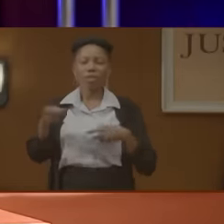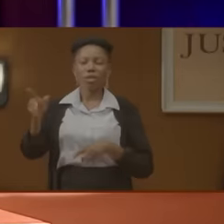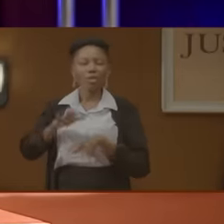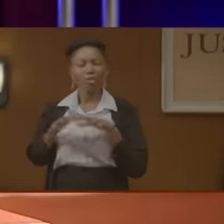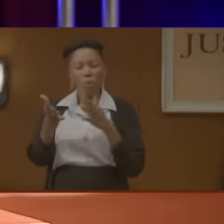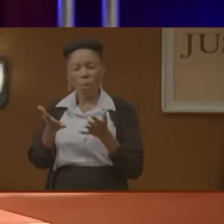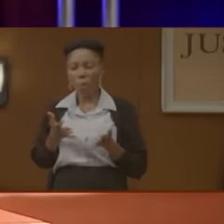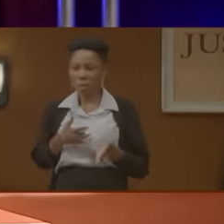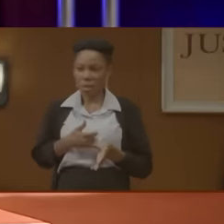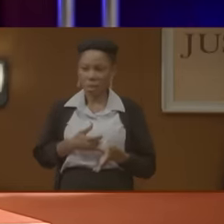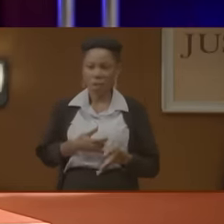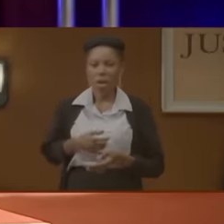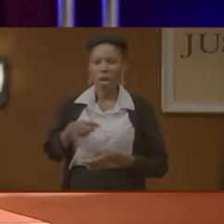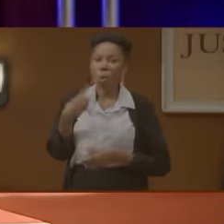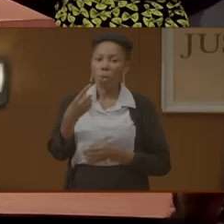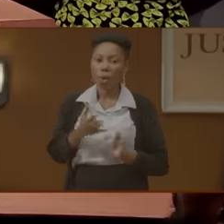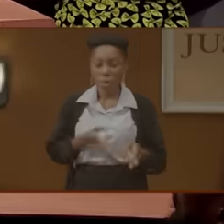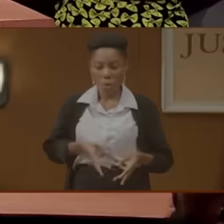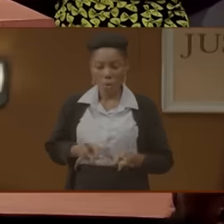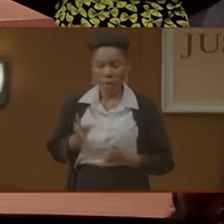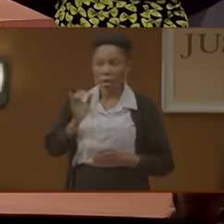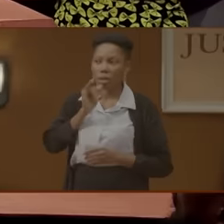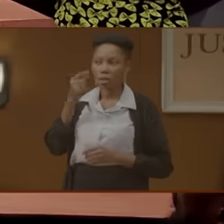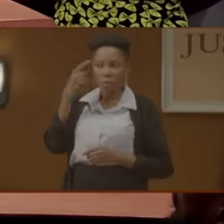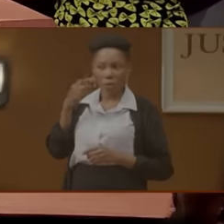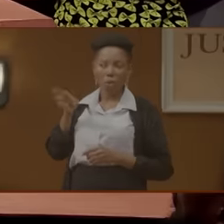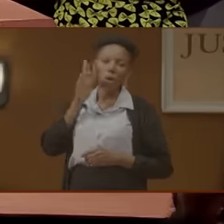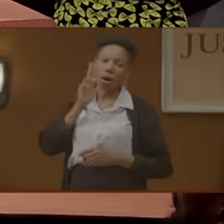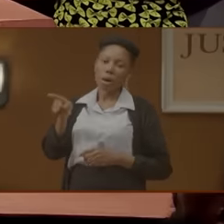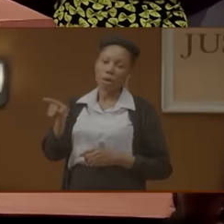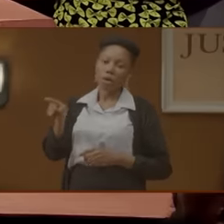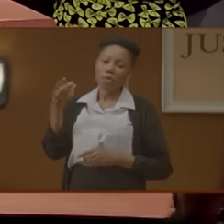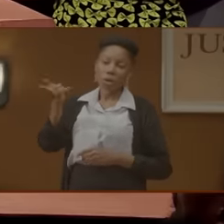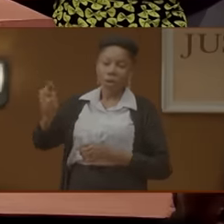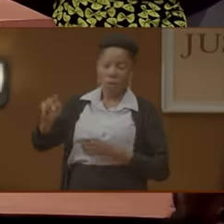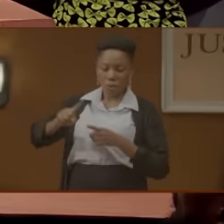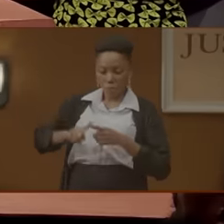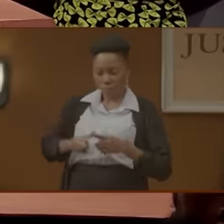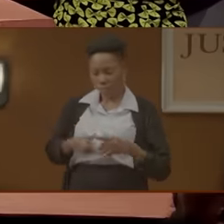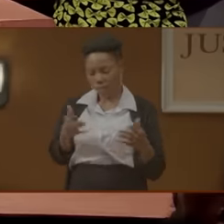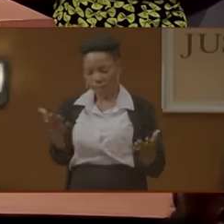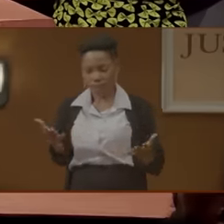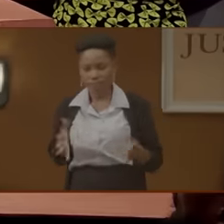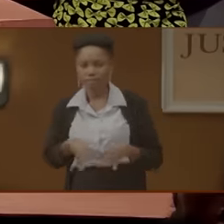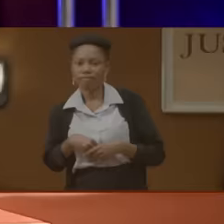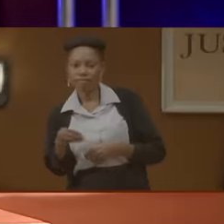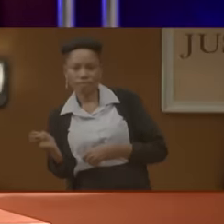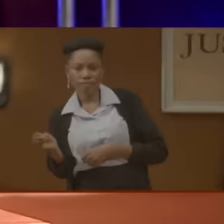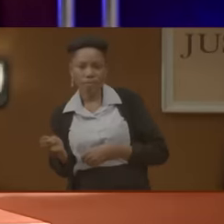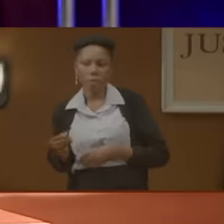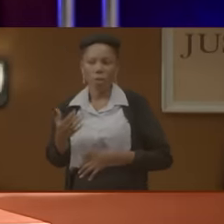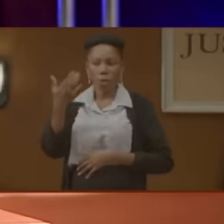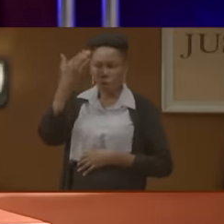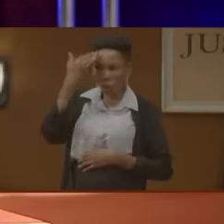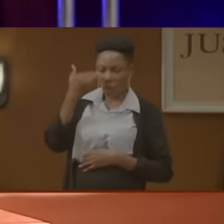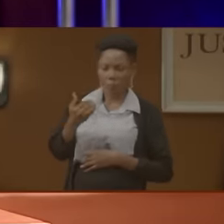violent. So for me, it's to leave. Now, that will not warrant her allowing me. Before you know, she grieves and then she starts reacting. And neighbors